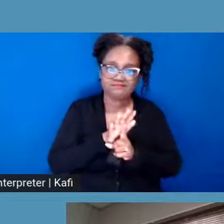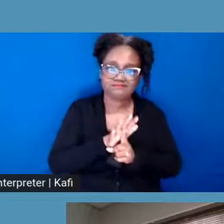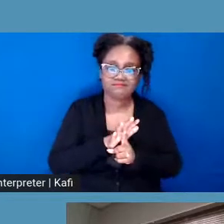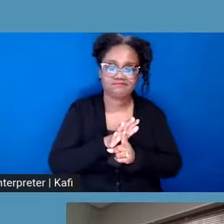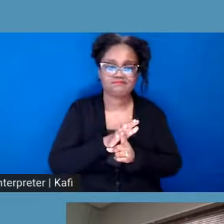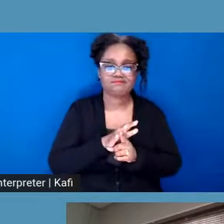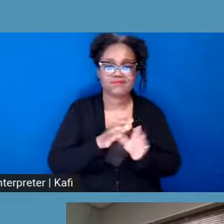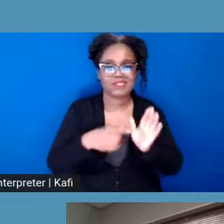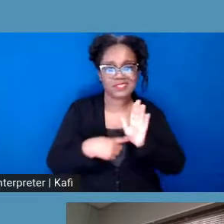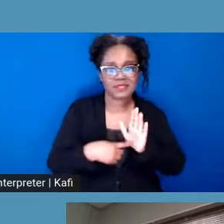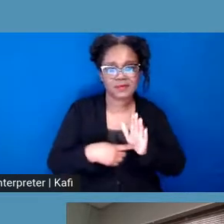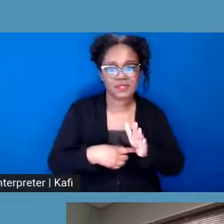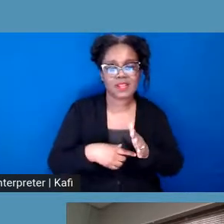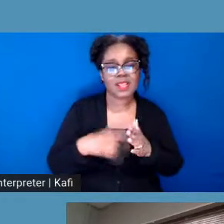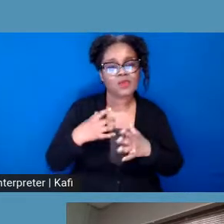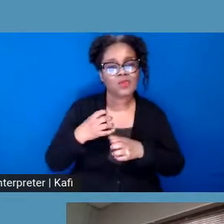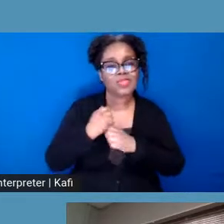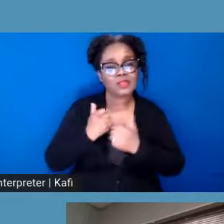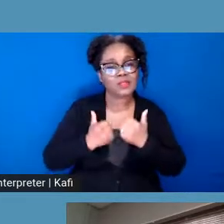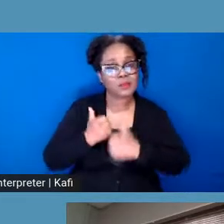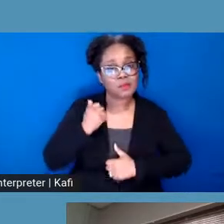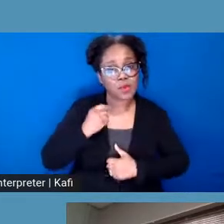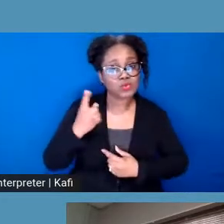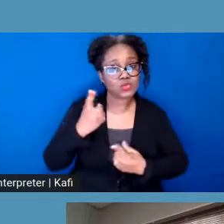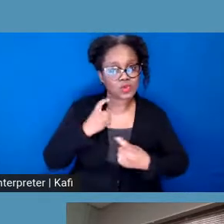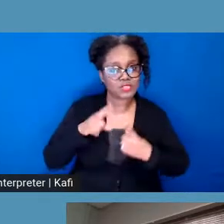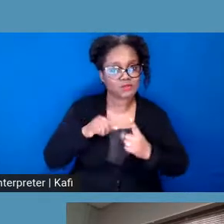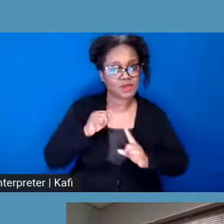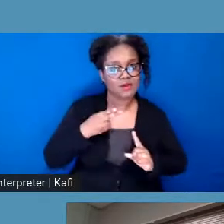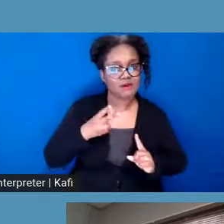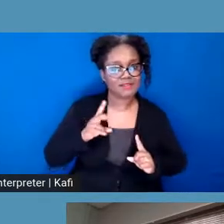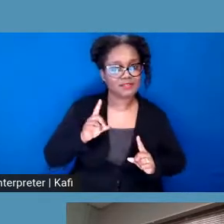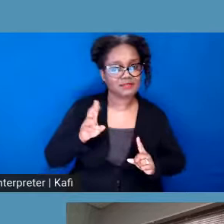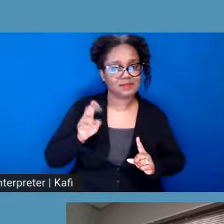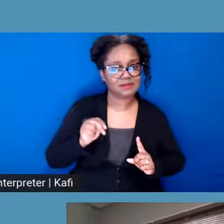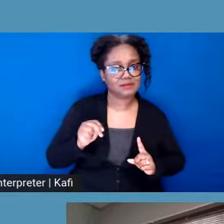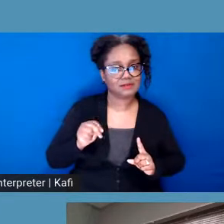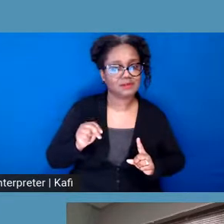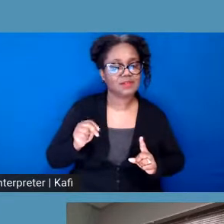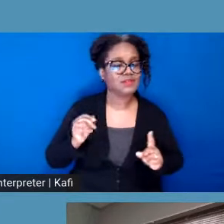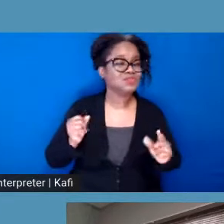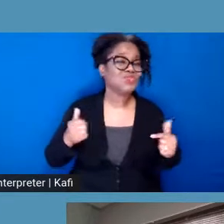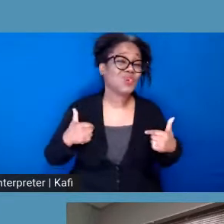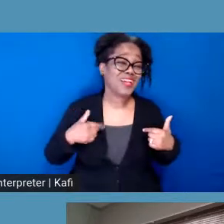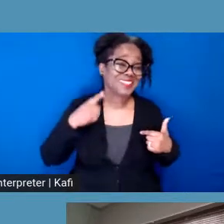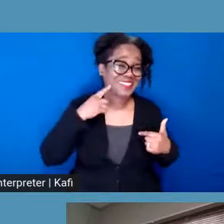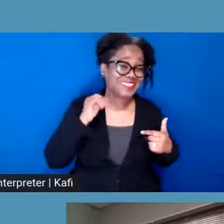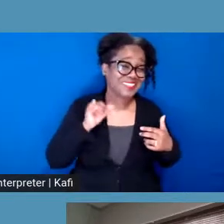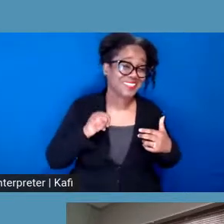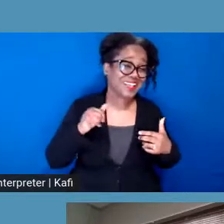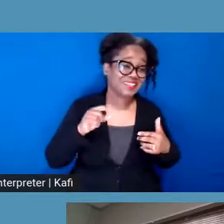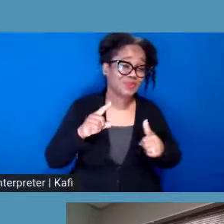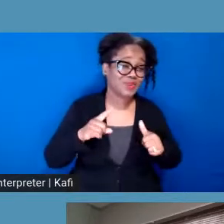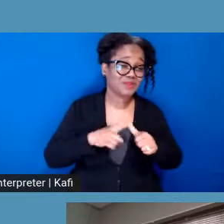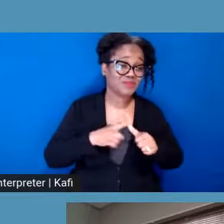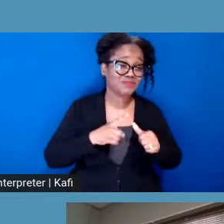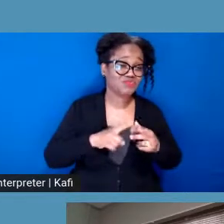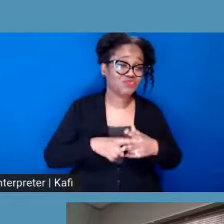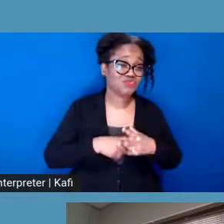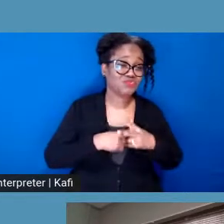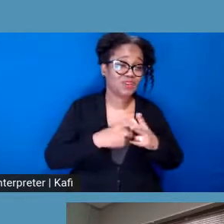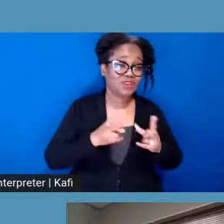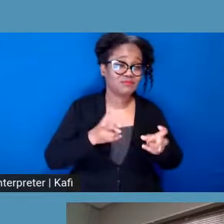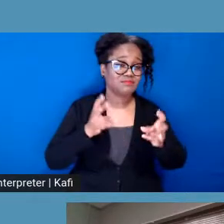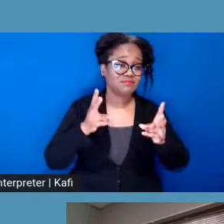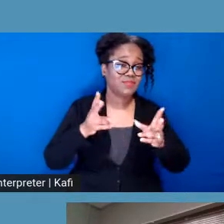about. So I'd really like to get that online just to make it more accessible and start there